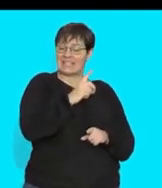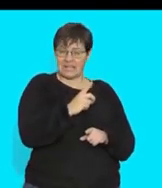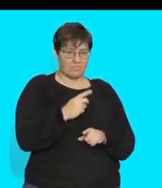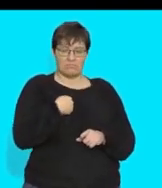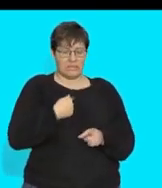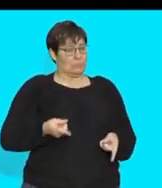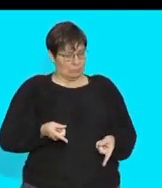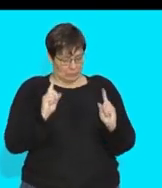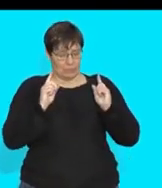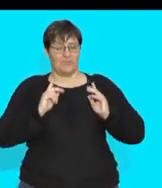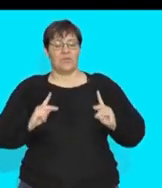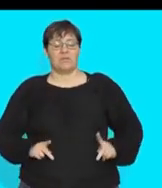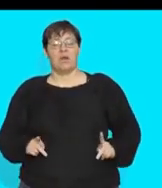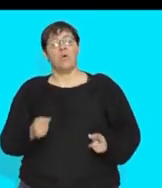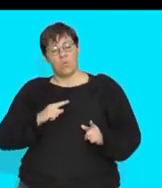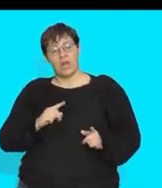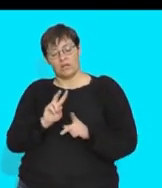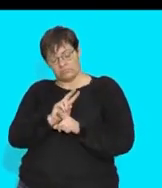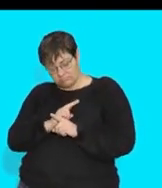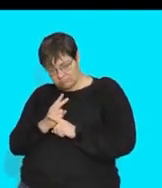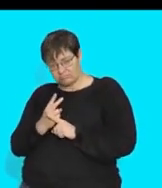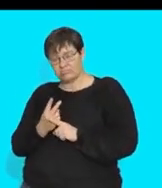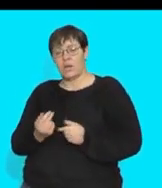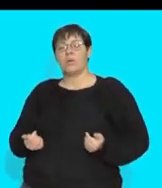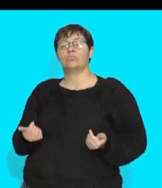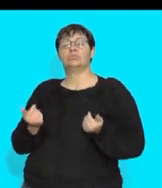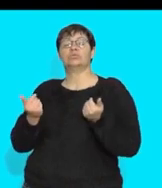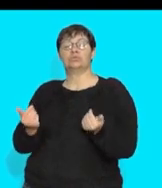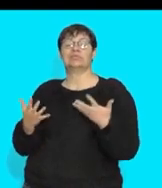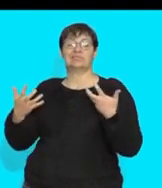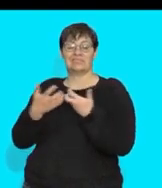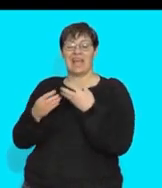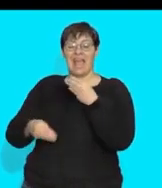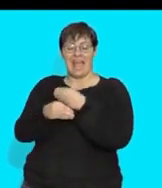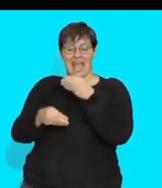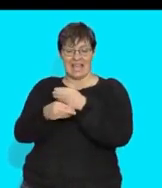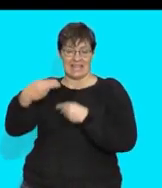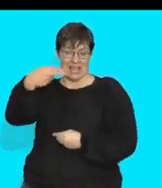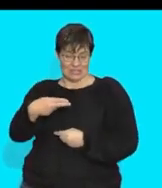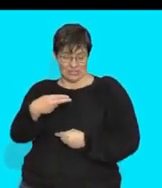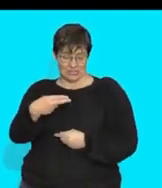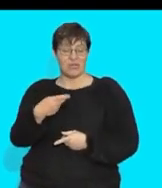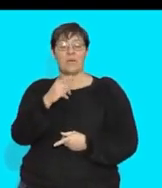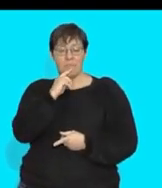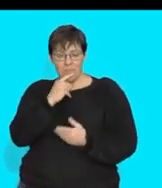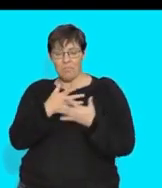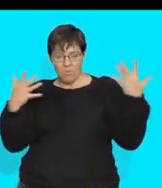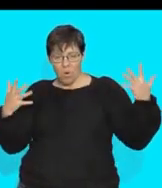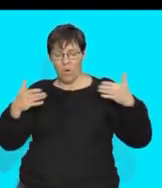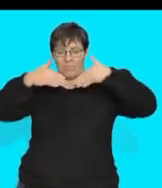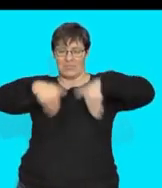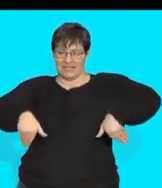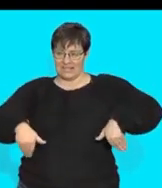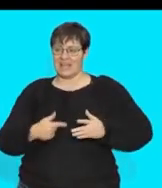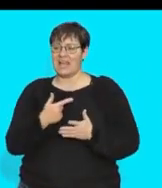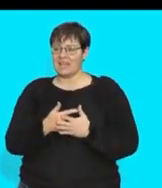so we transfer it, we produce it, we add a little bit of hydrogen, we make it more alkaline, and we